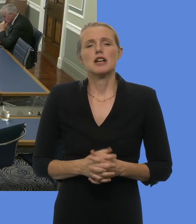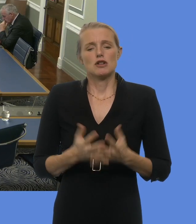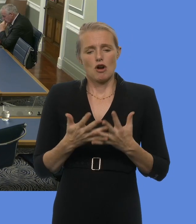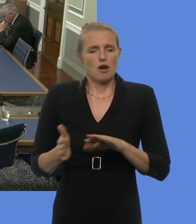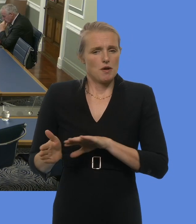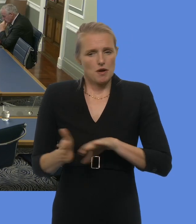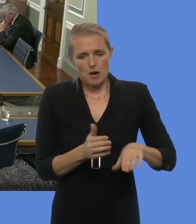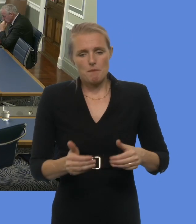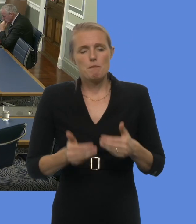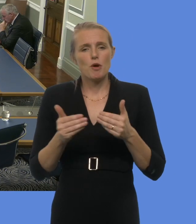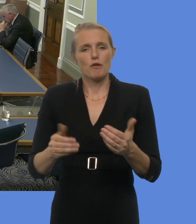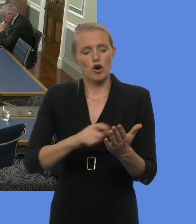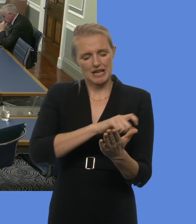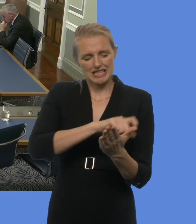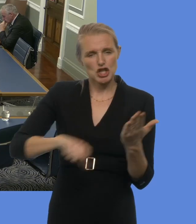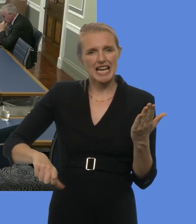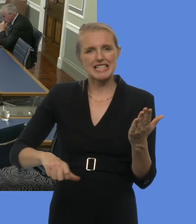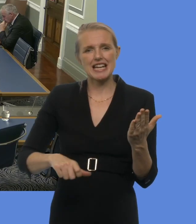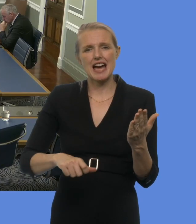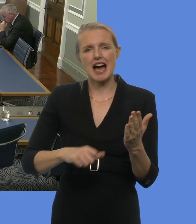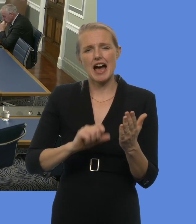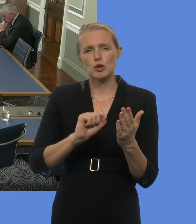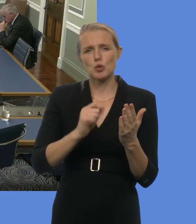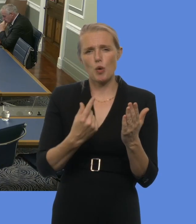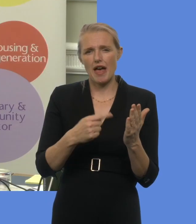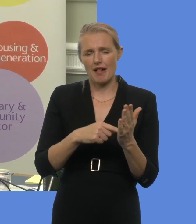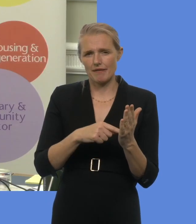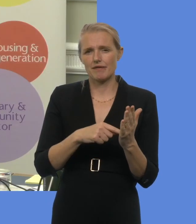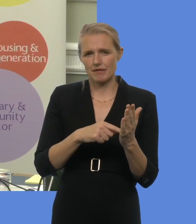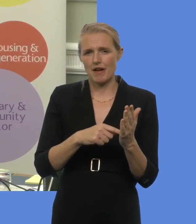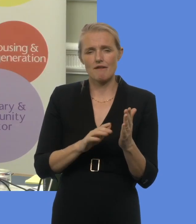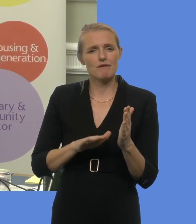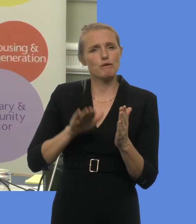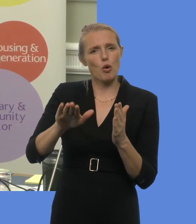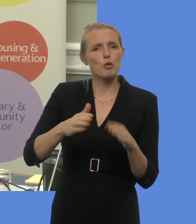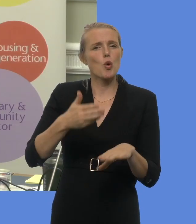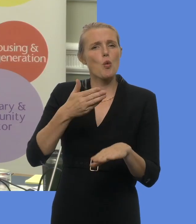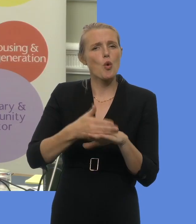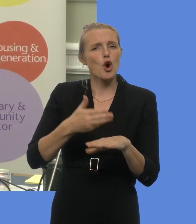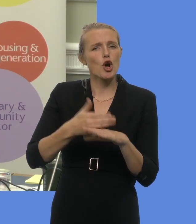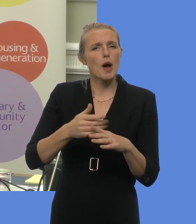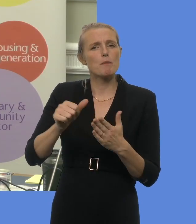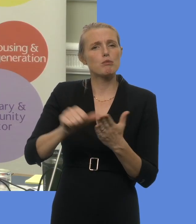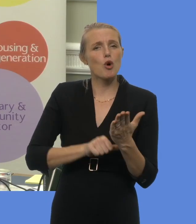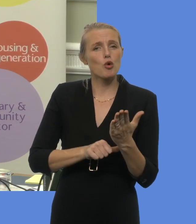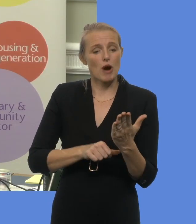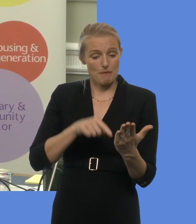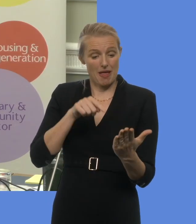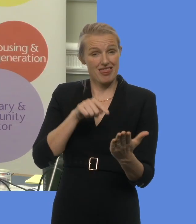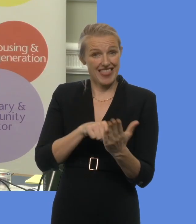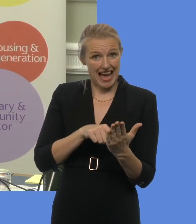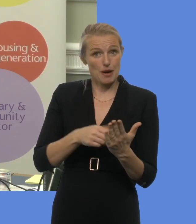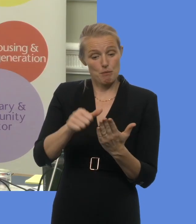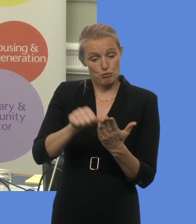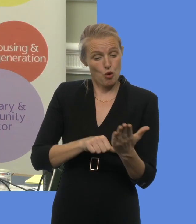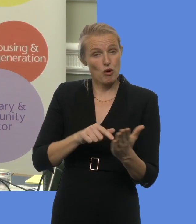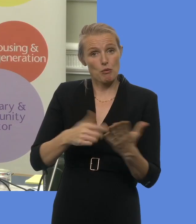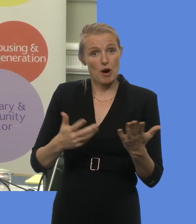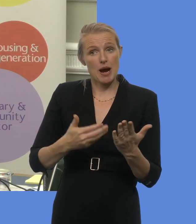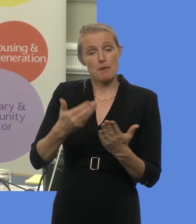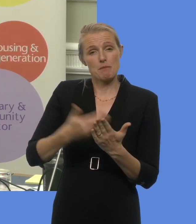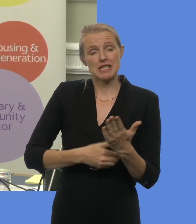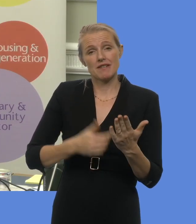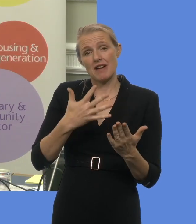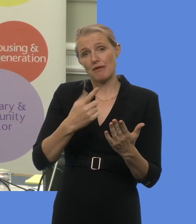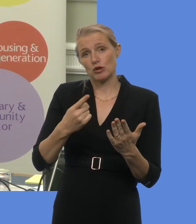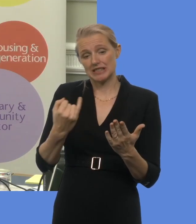to agenda item 12, which is the forward work programme. So a copy of the forward work programme is at page 516. Let me just get this